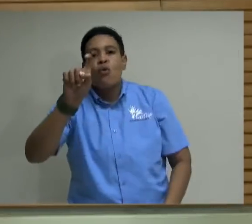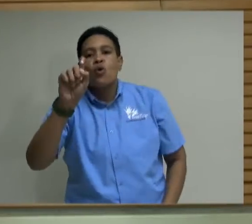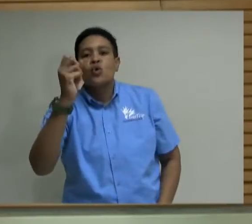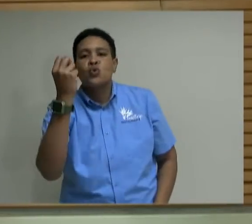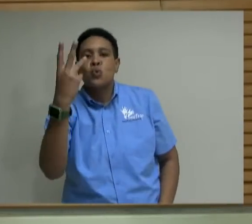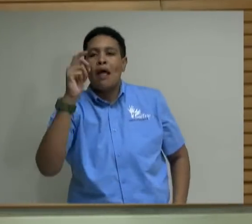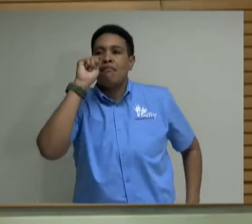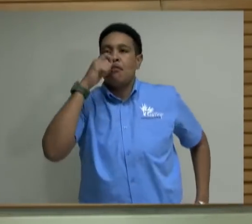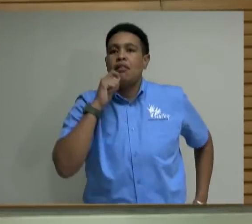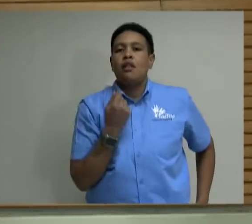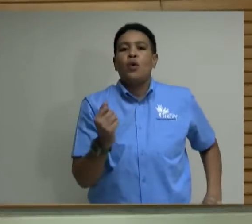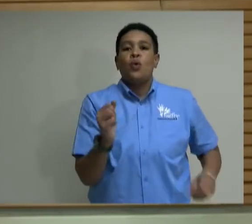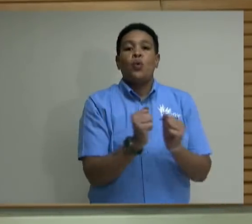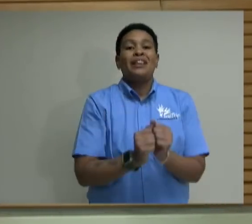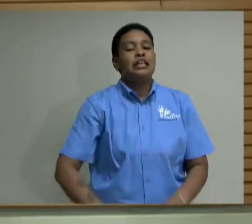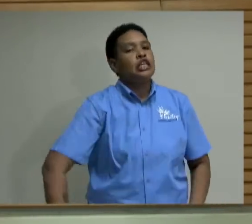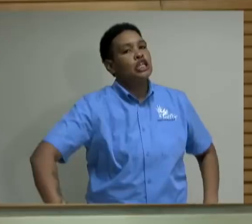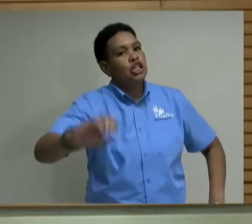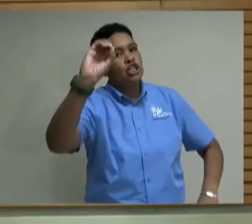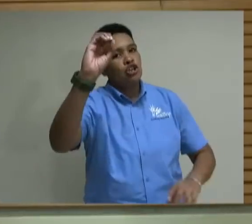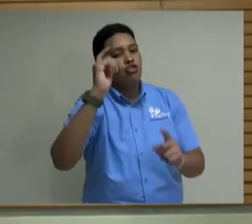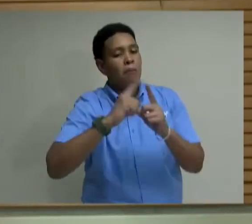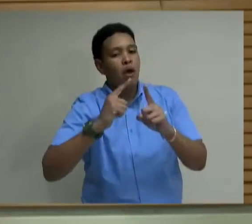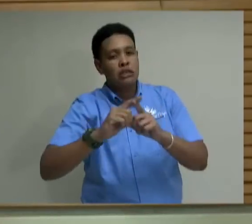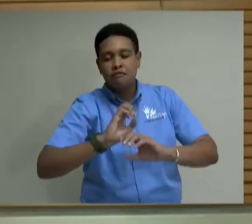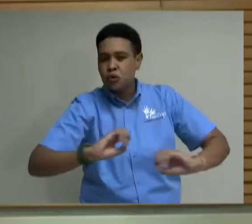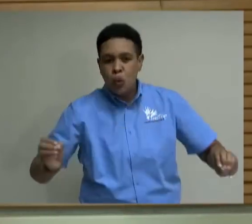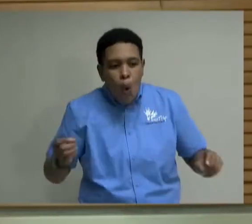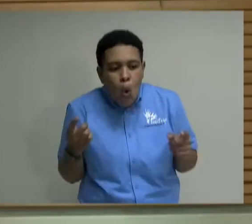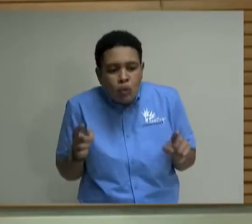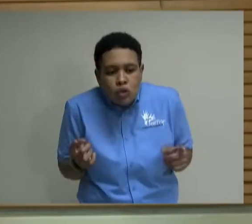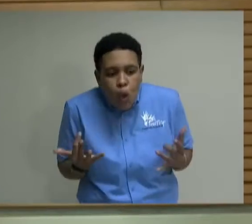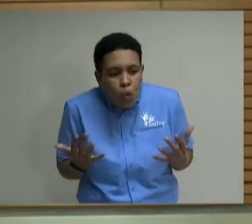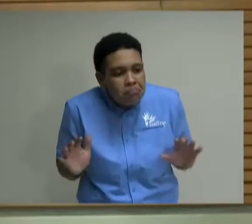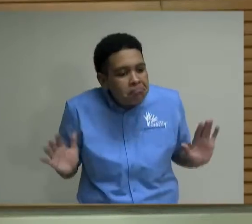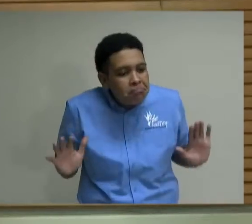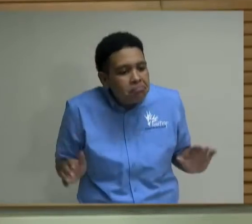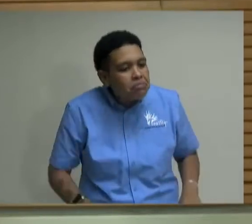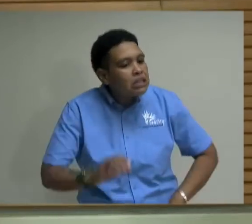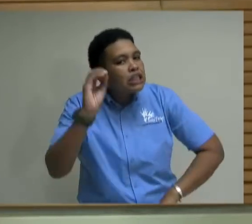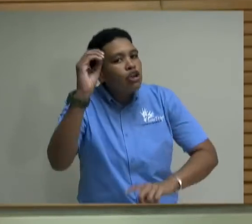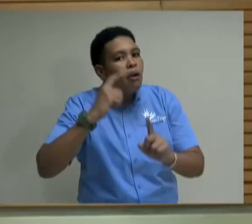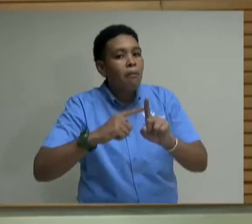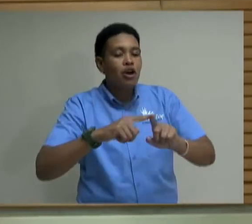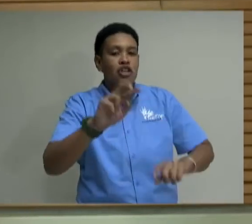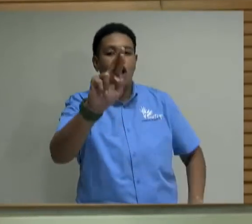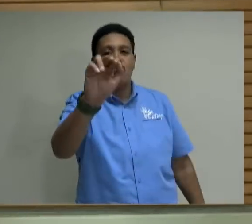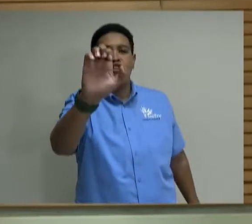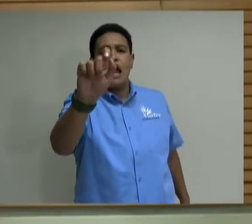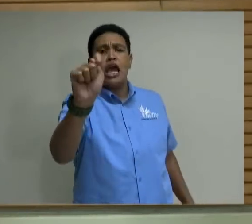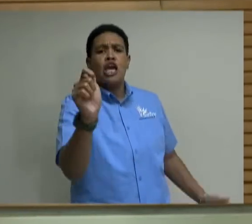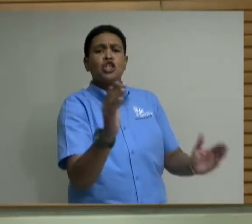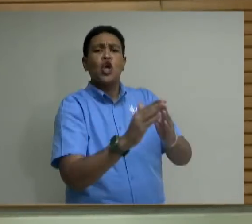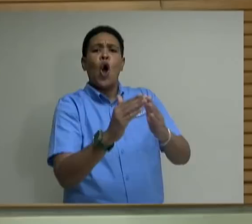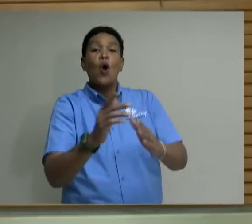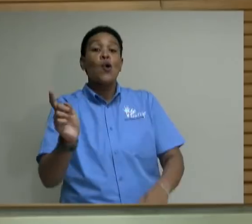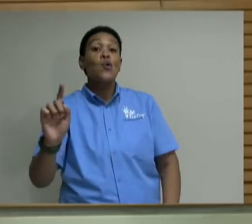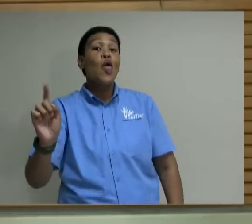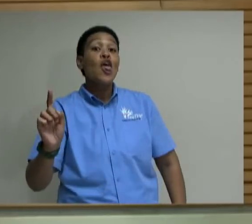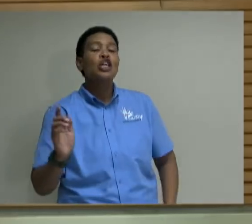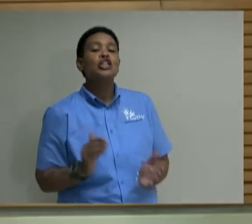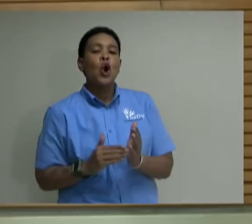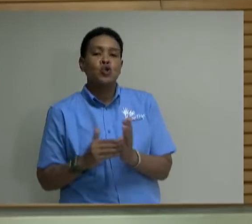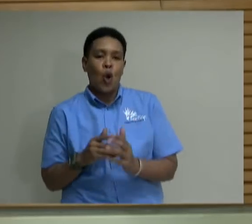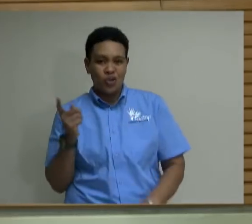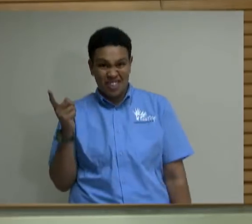with 0 positives and no results pending. So Raytown looks very encouraging, and thanks to the citizens for